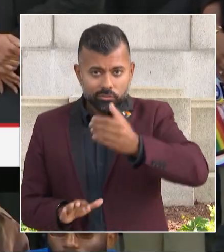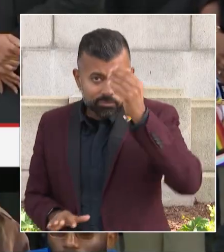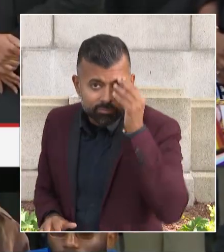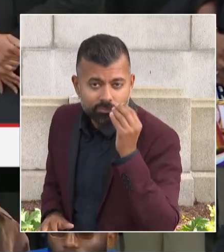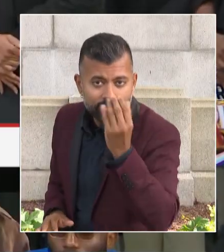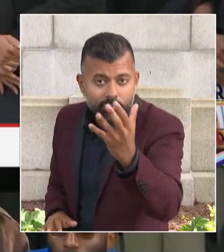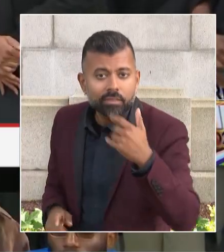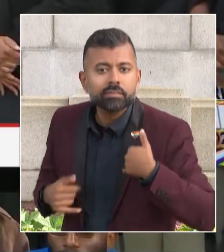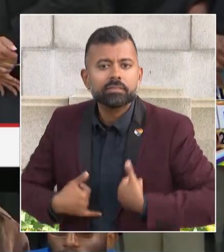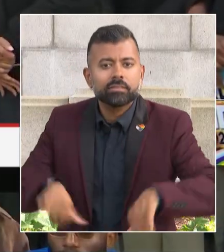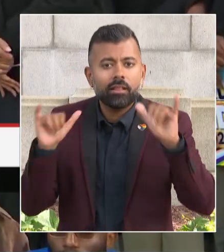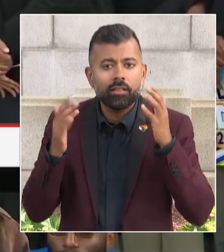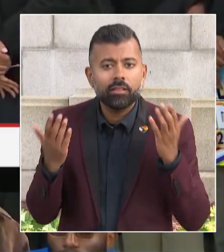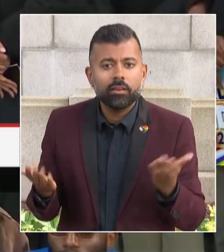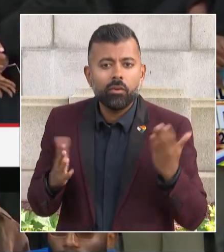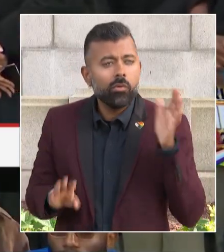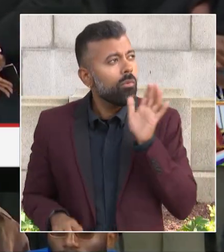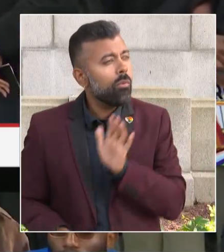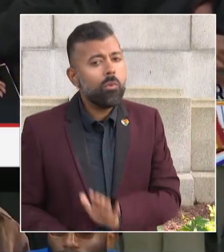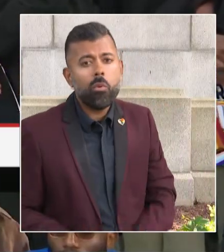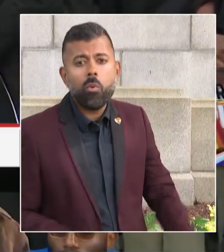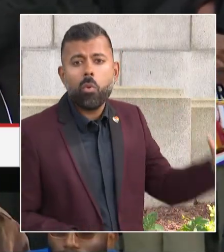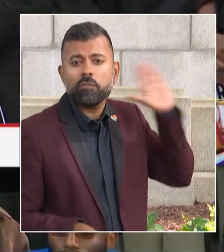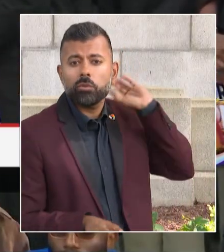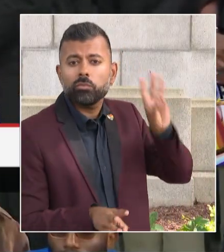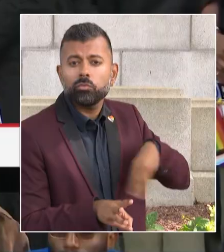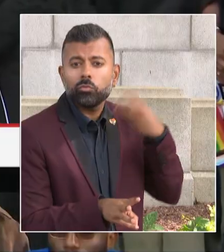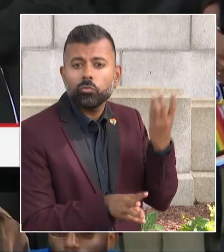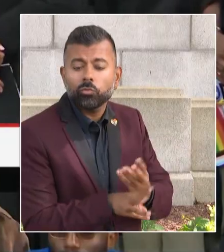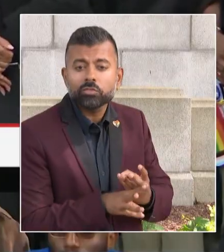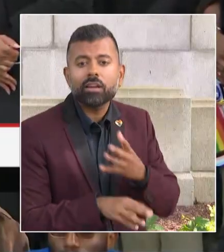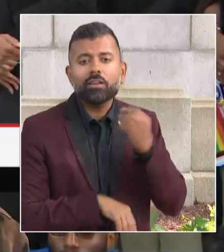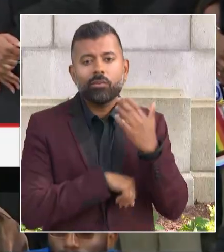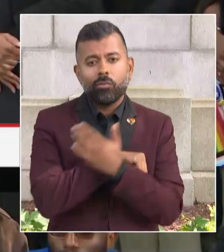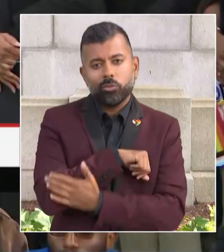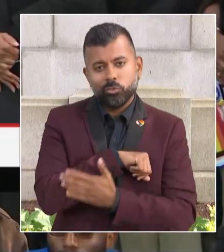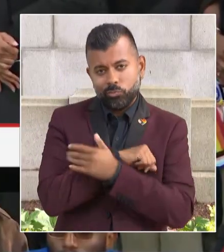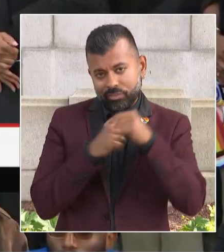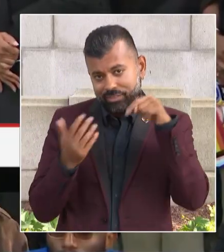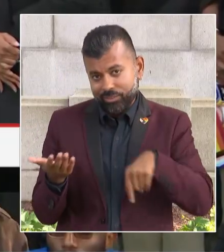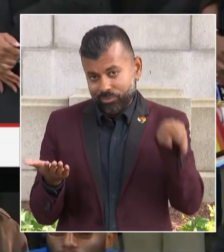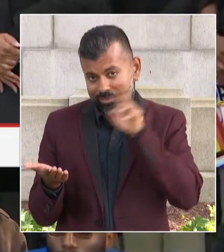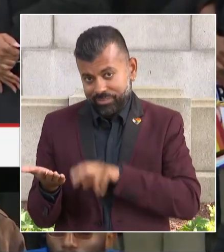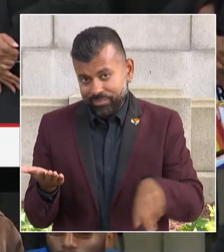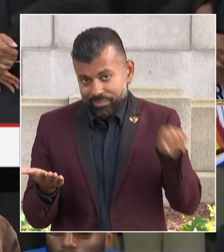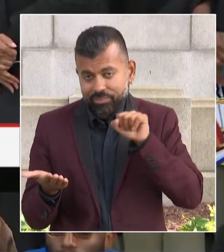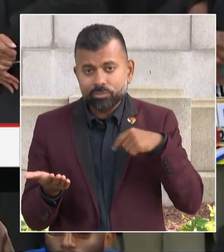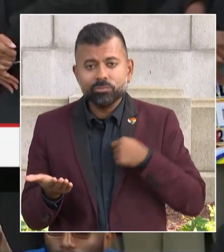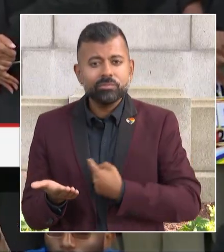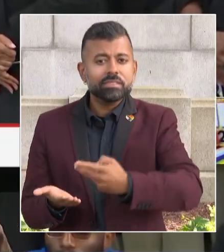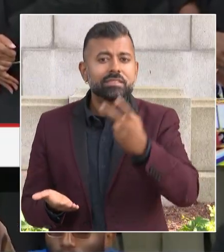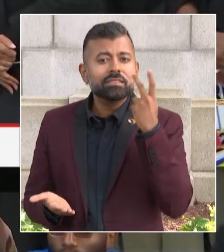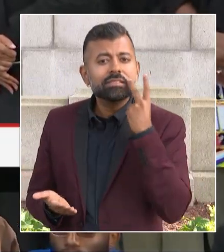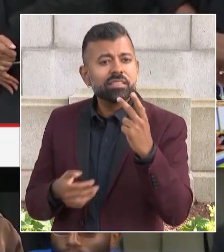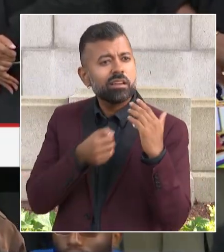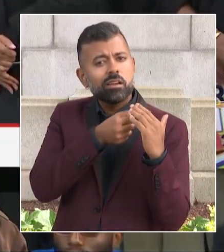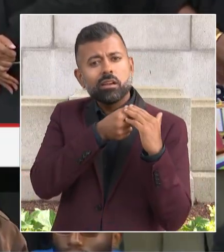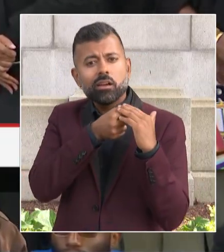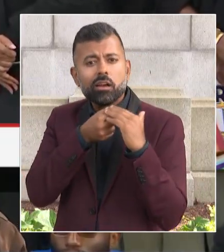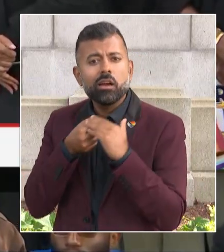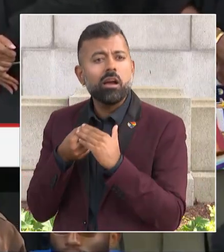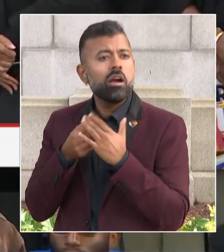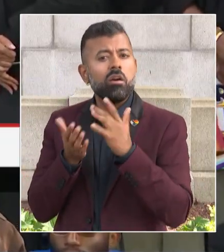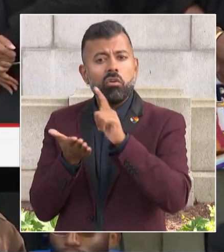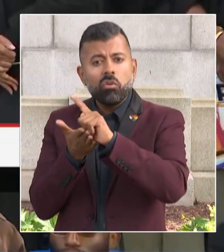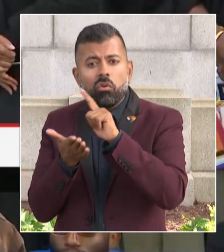country and across the world, we are witnessing dangerous rollbacks of hard-won rights and